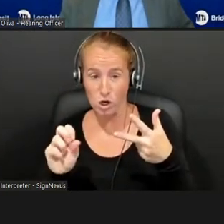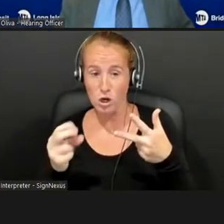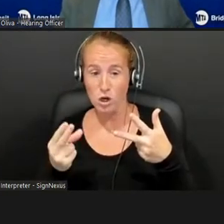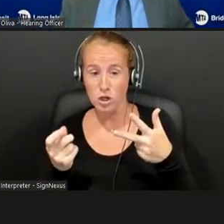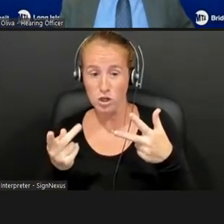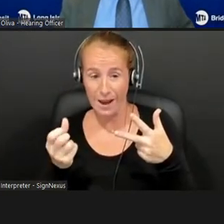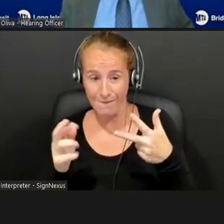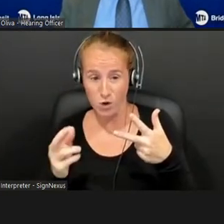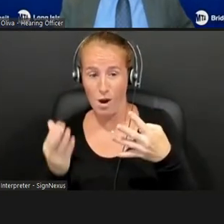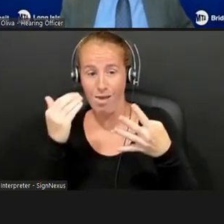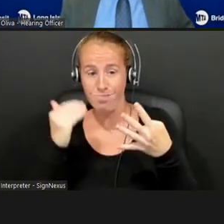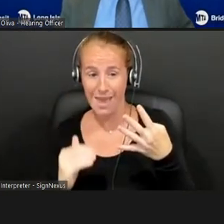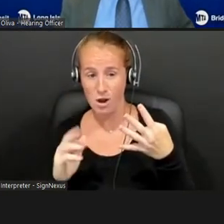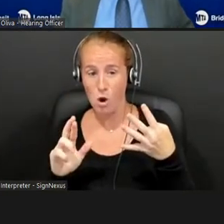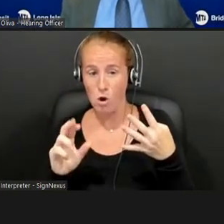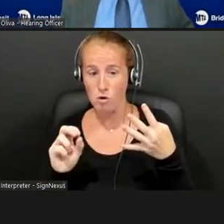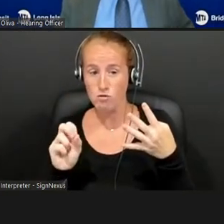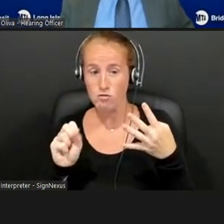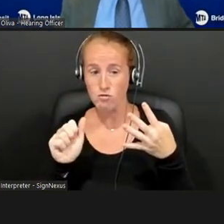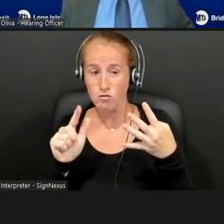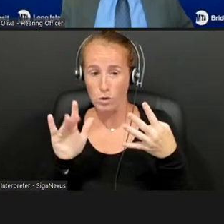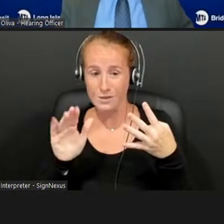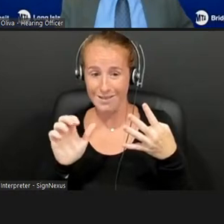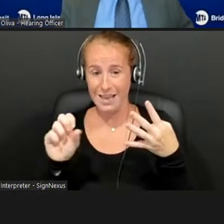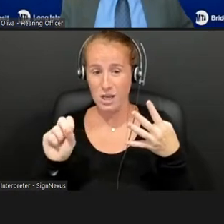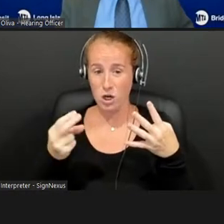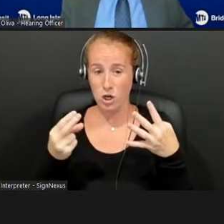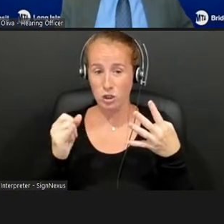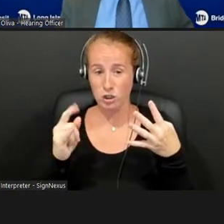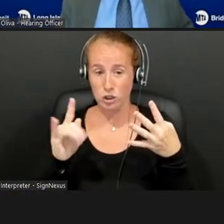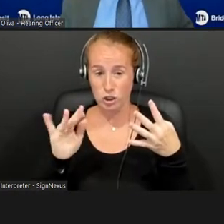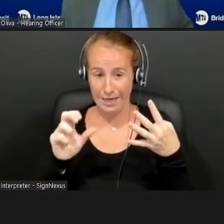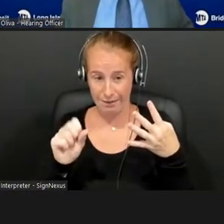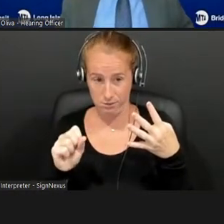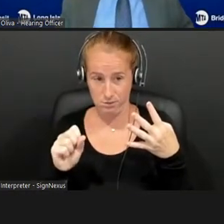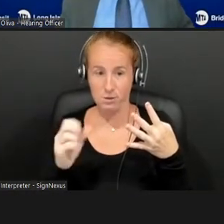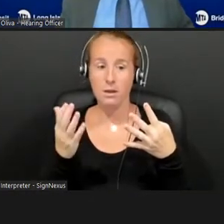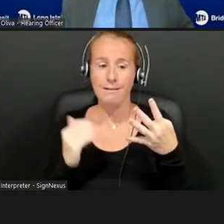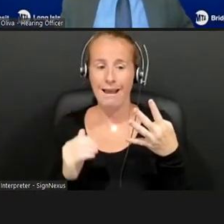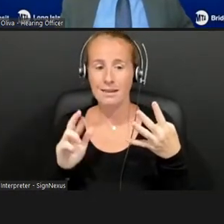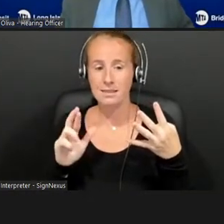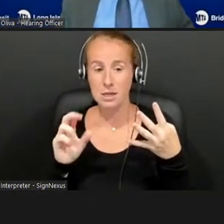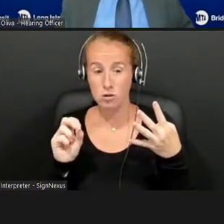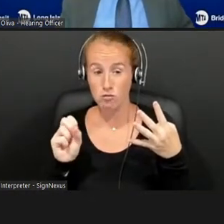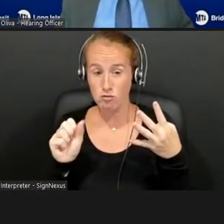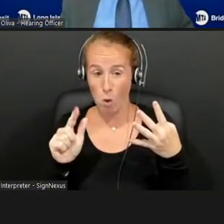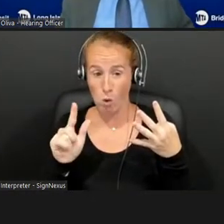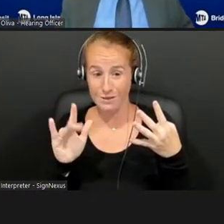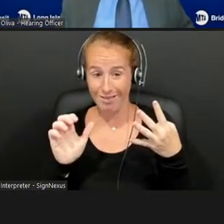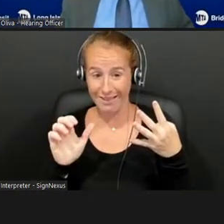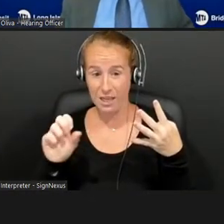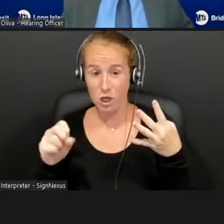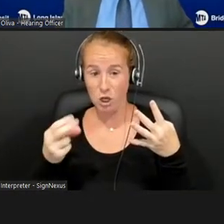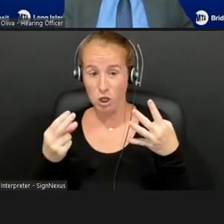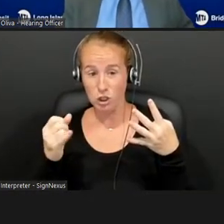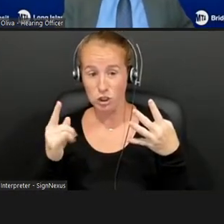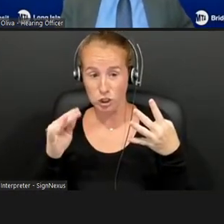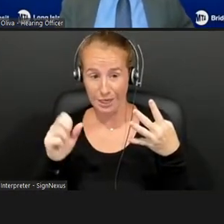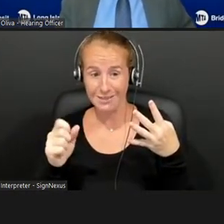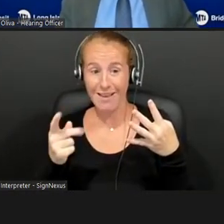Shields our next speaker is Rosalie Shields followed by our